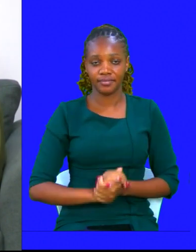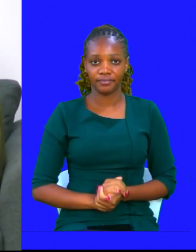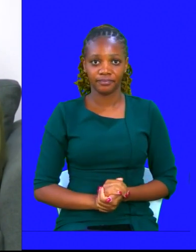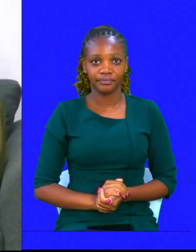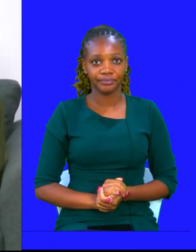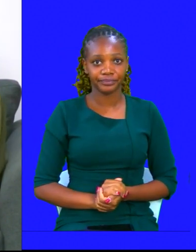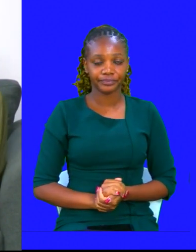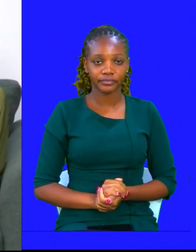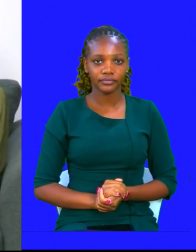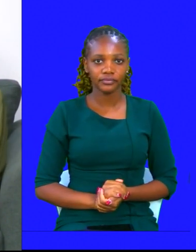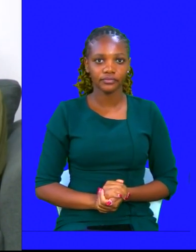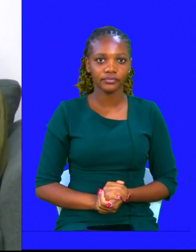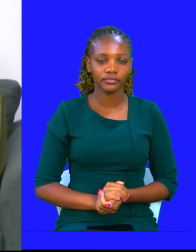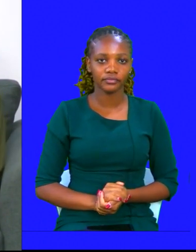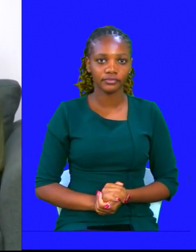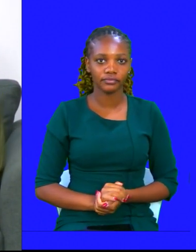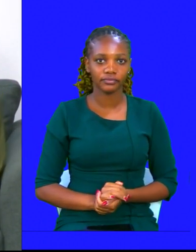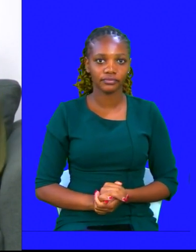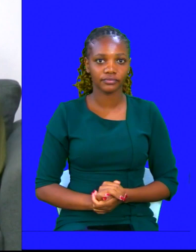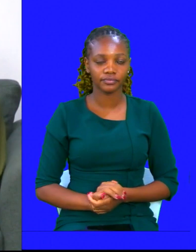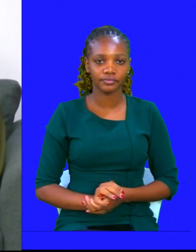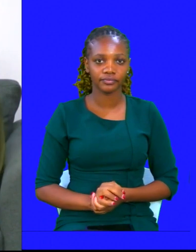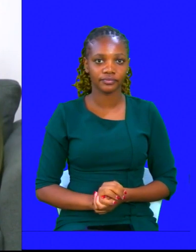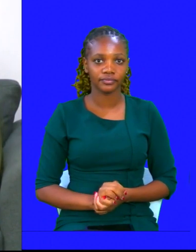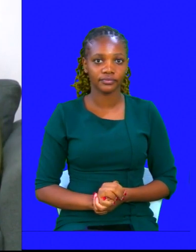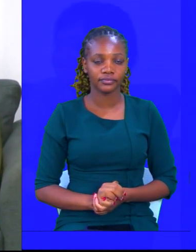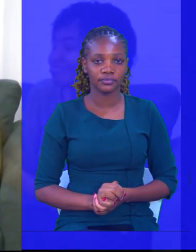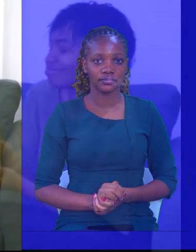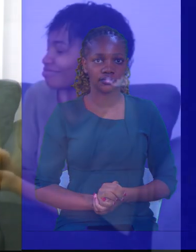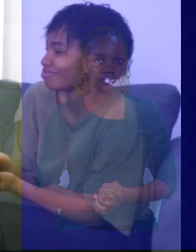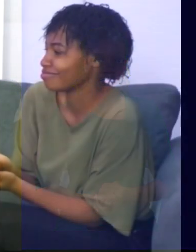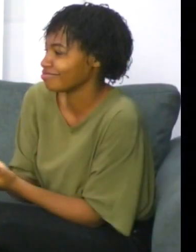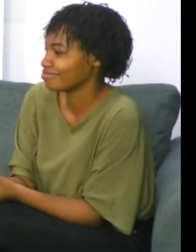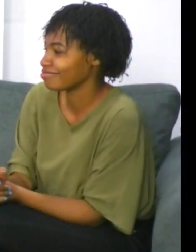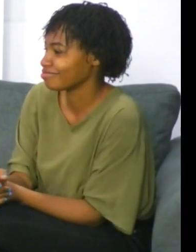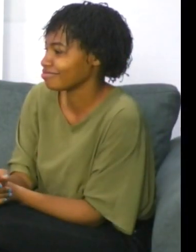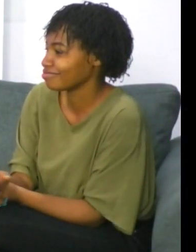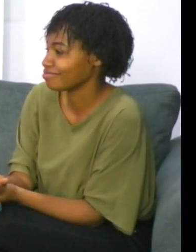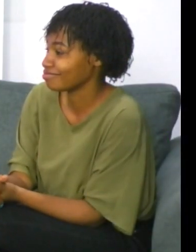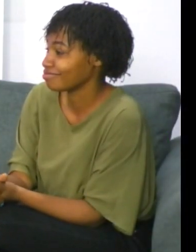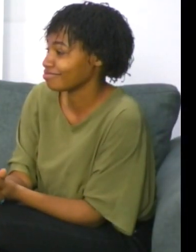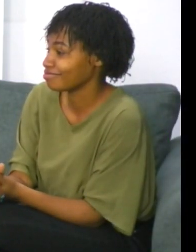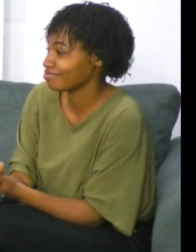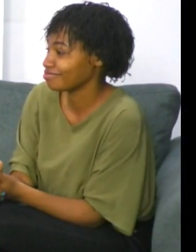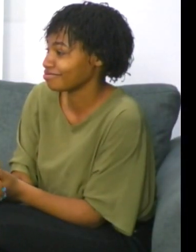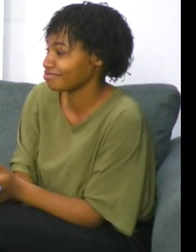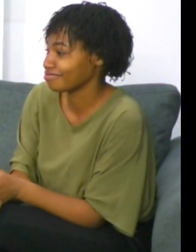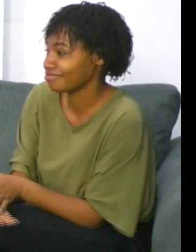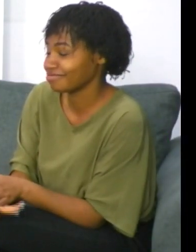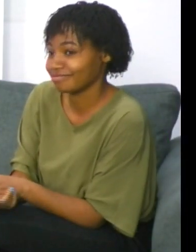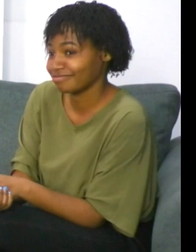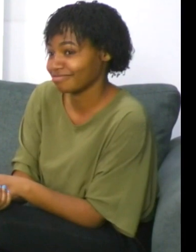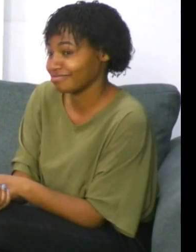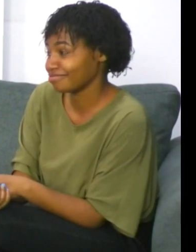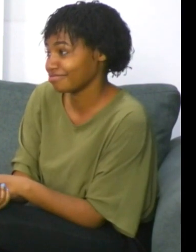Okay, that is nice. And also you said you learned sign language. What was your main goal when learning sign language? What did you